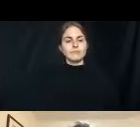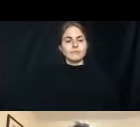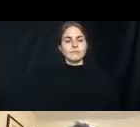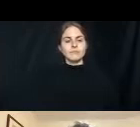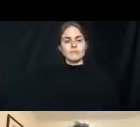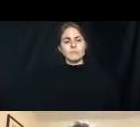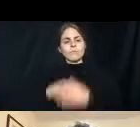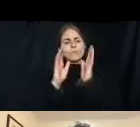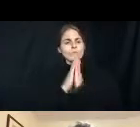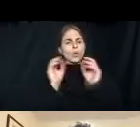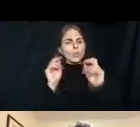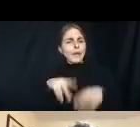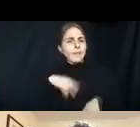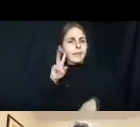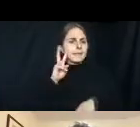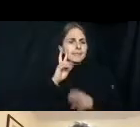let's see.